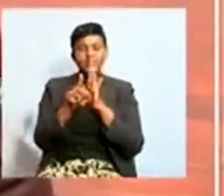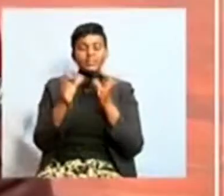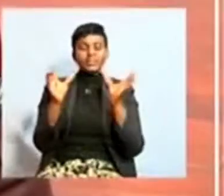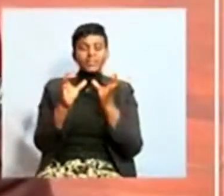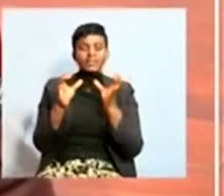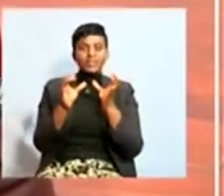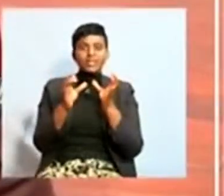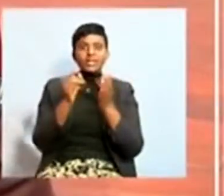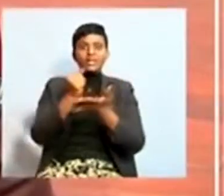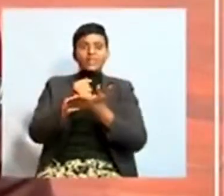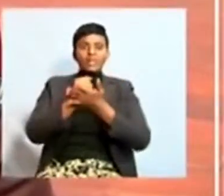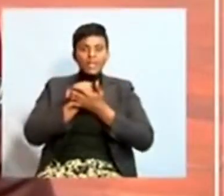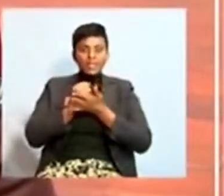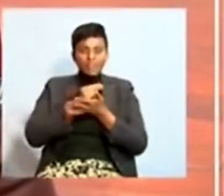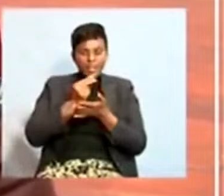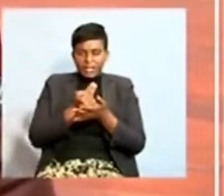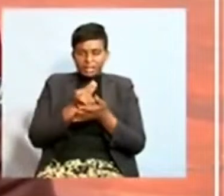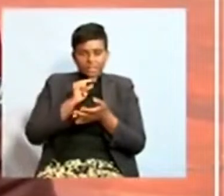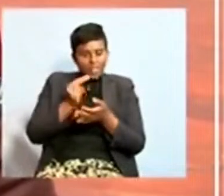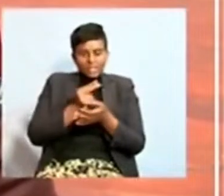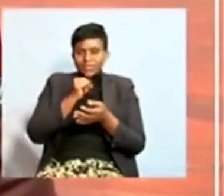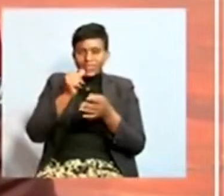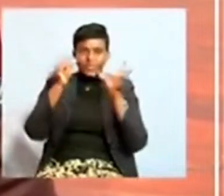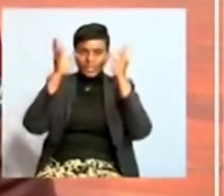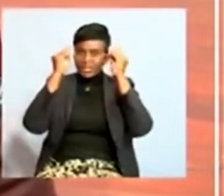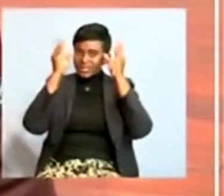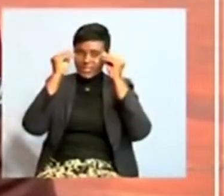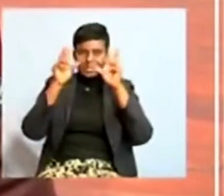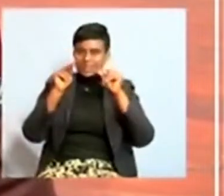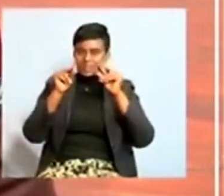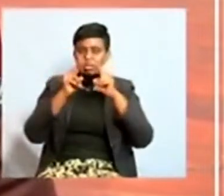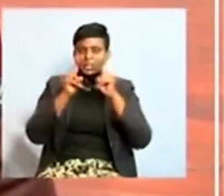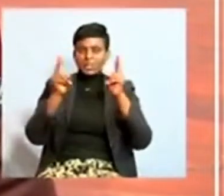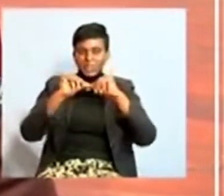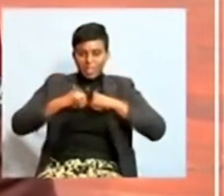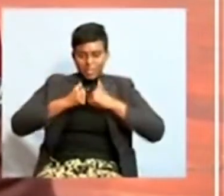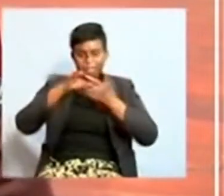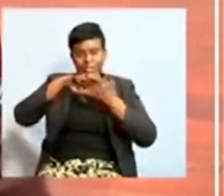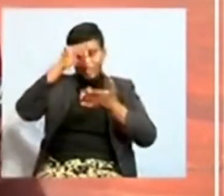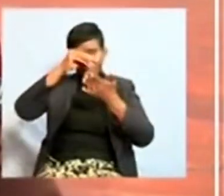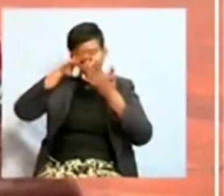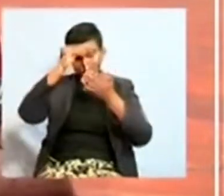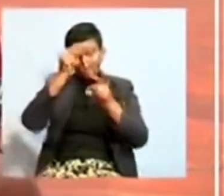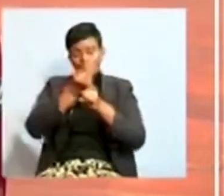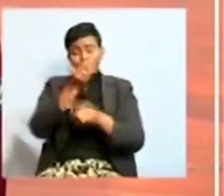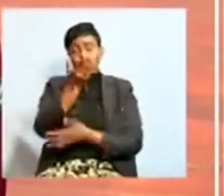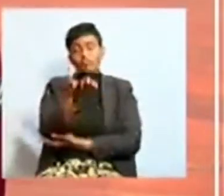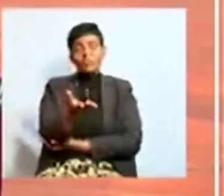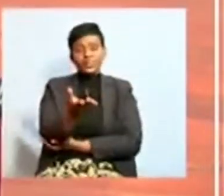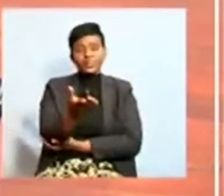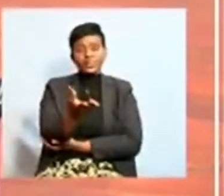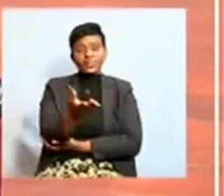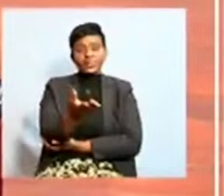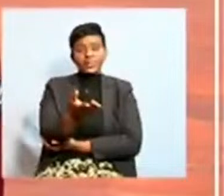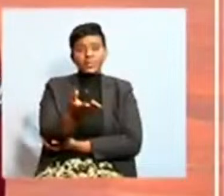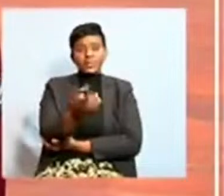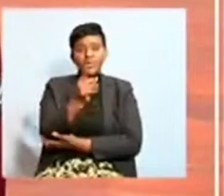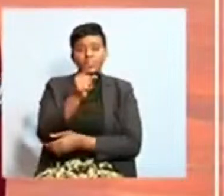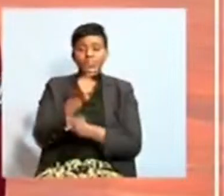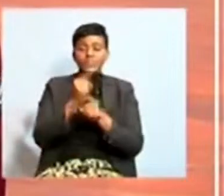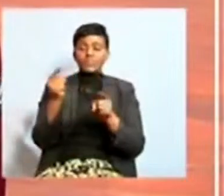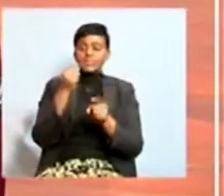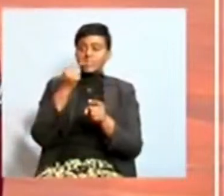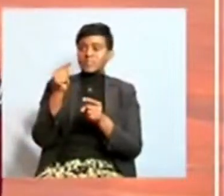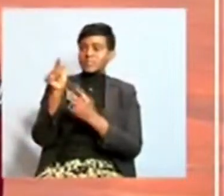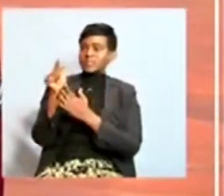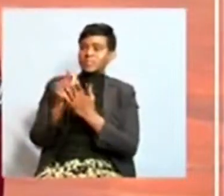appear to help us, as we are not experts. So we are learning from you. So when you just say